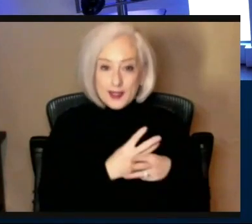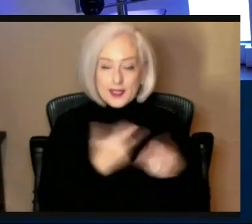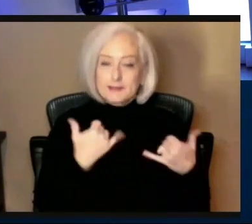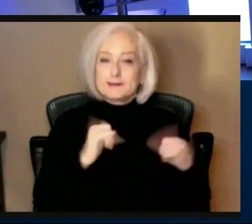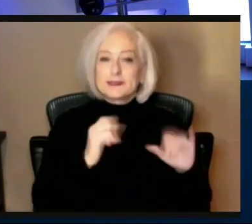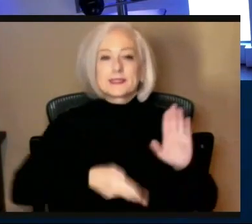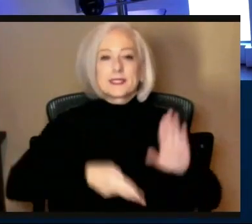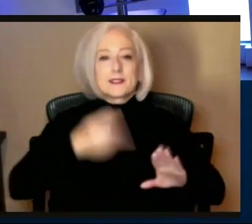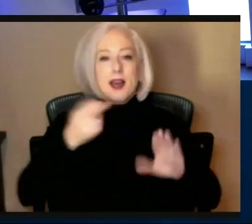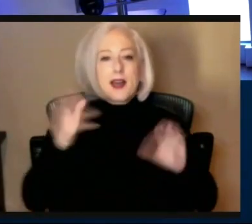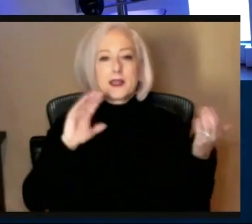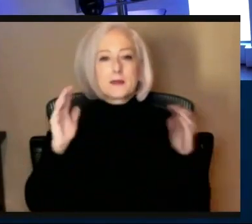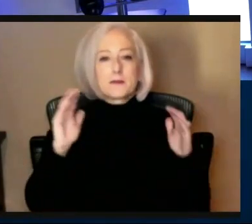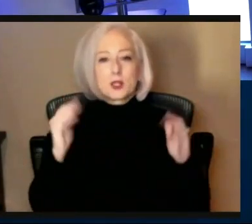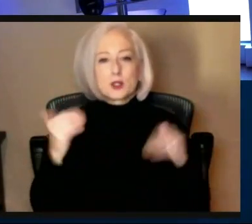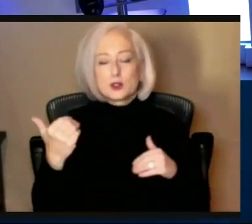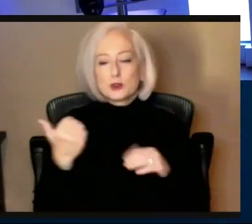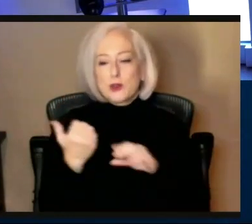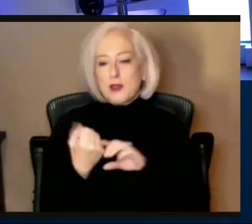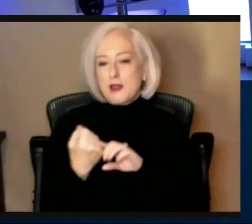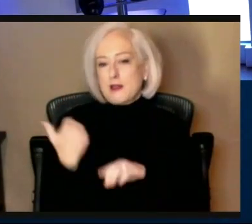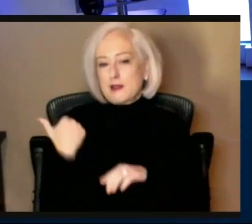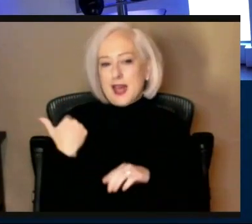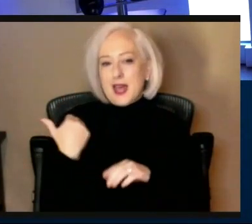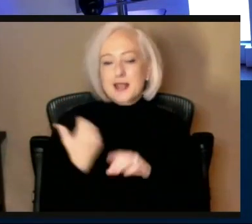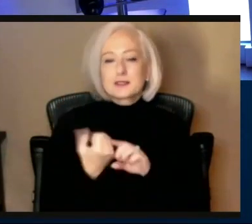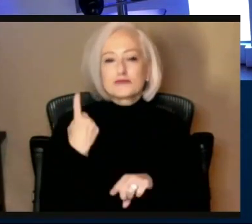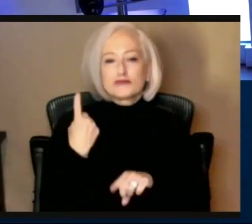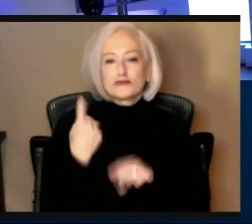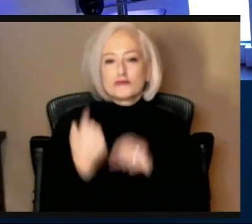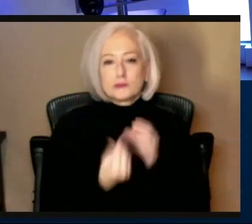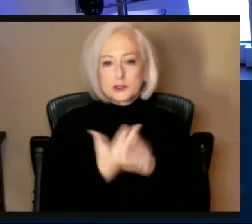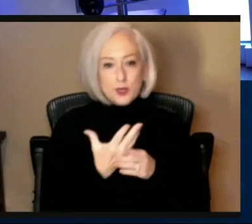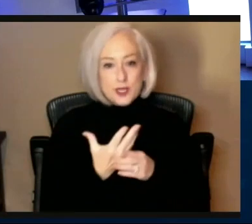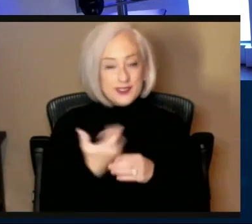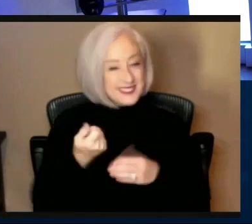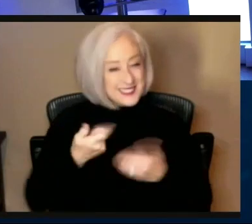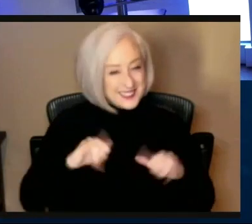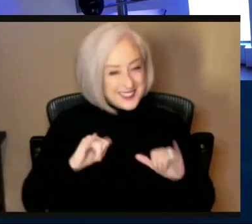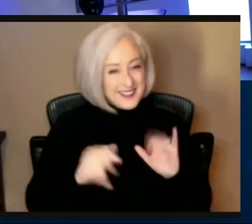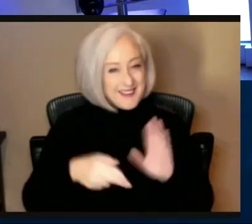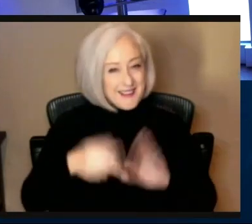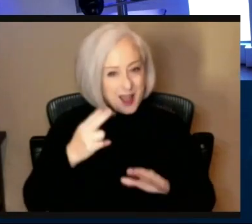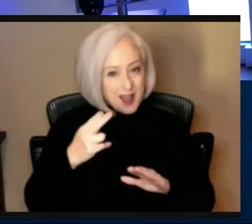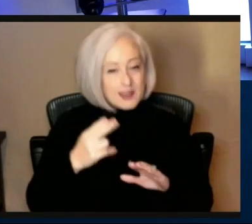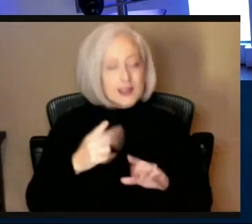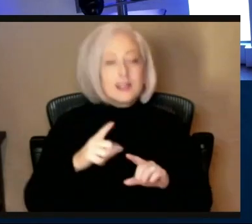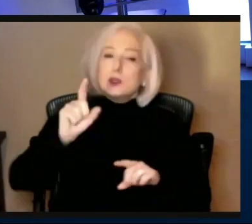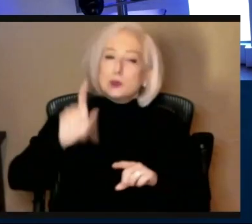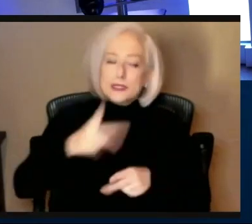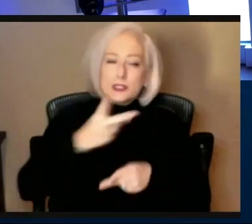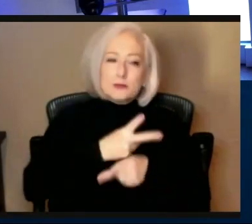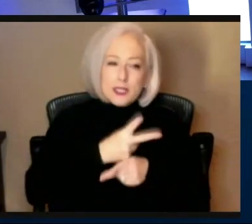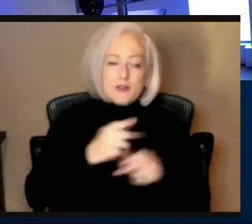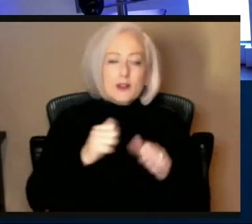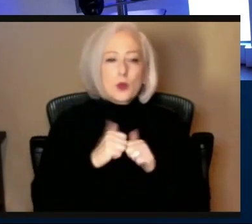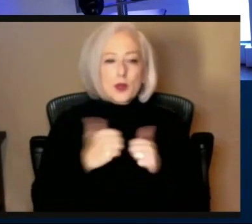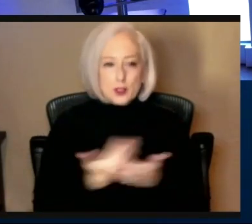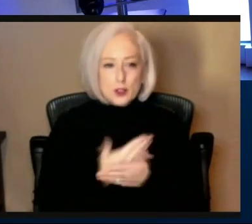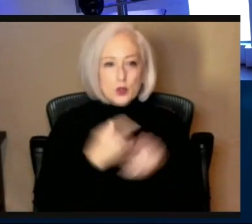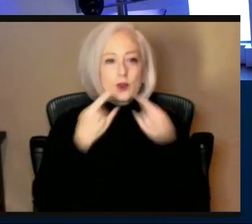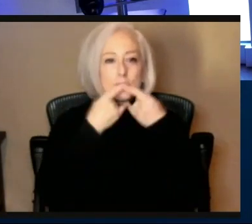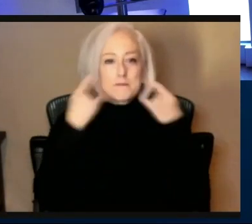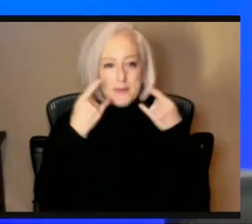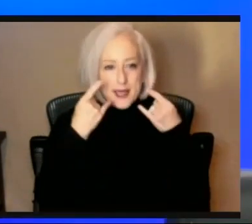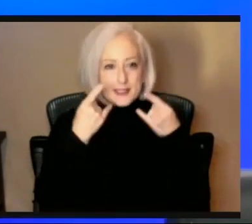to where we were last spring at this time, a lot higher. And I think we have to be careful with some of the new masking guidelines coming out of the